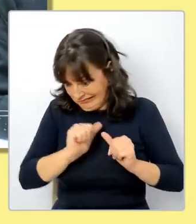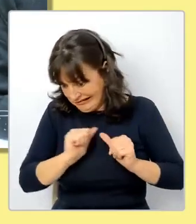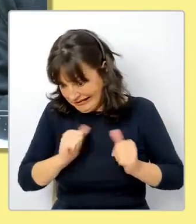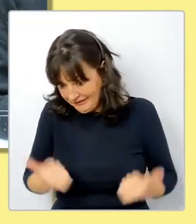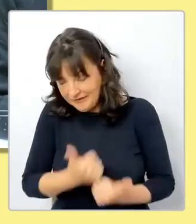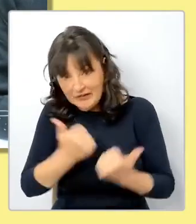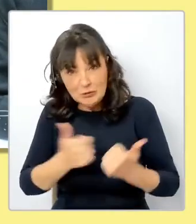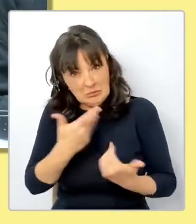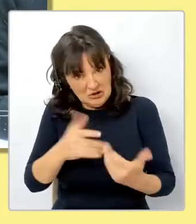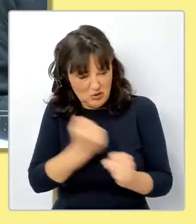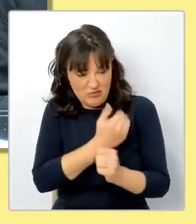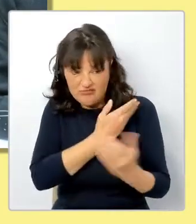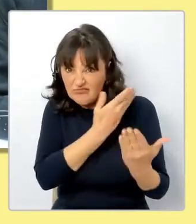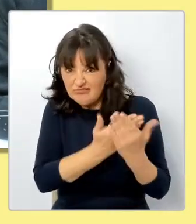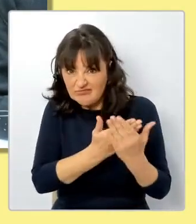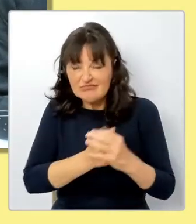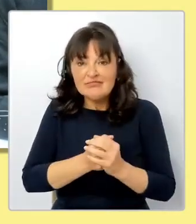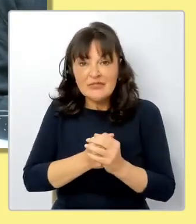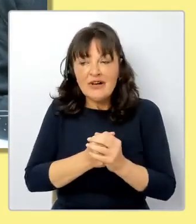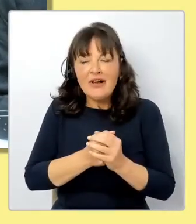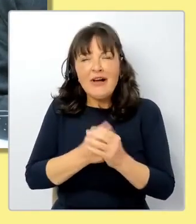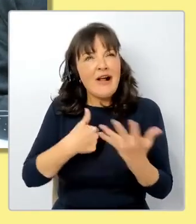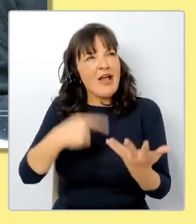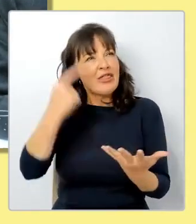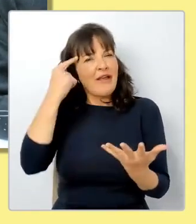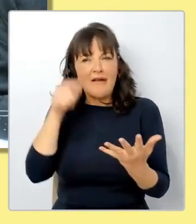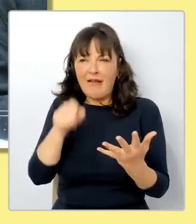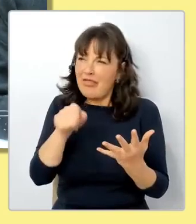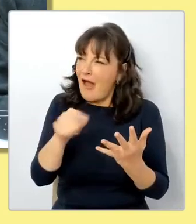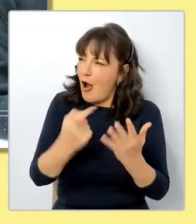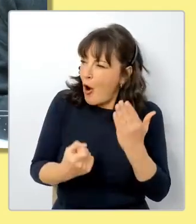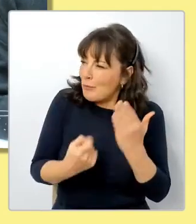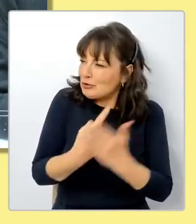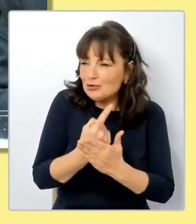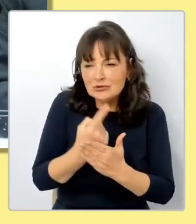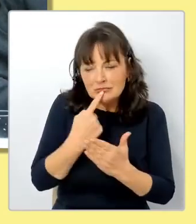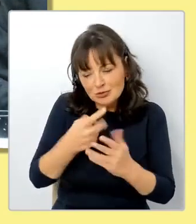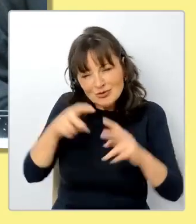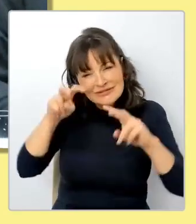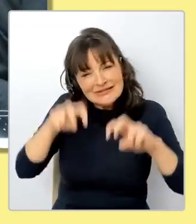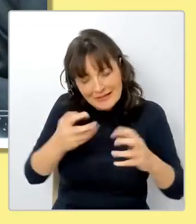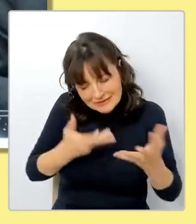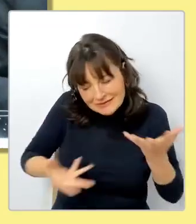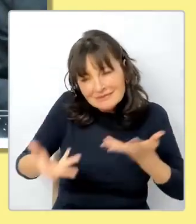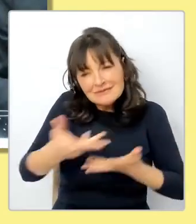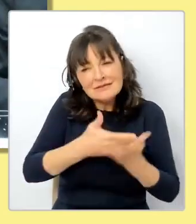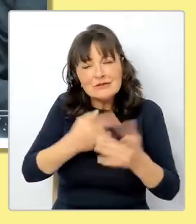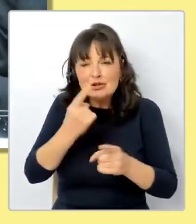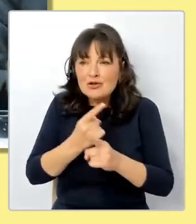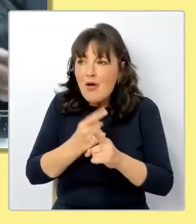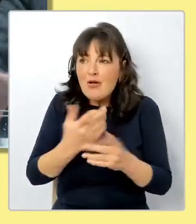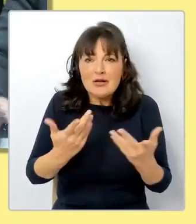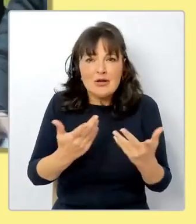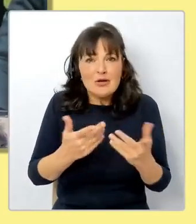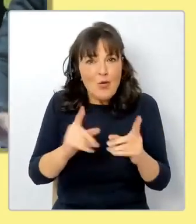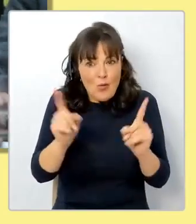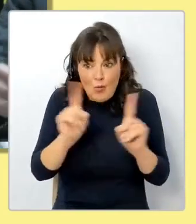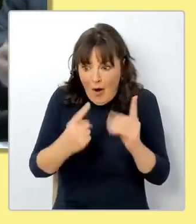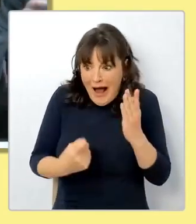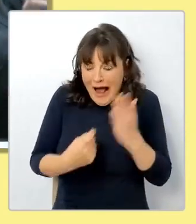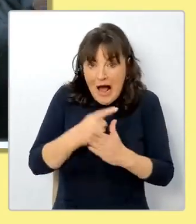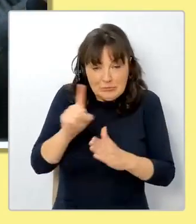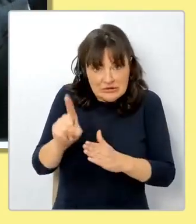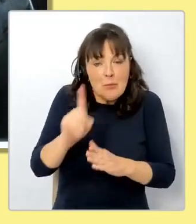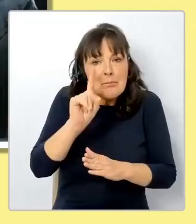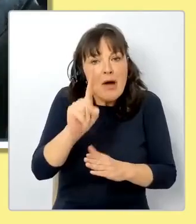for some time. You know, and I just think that opportunity to sit with them and talk to them a little bit about, you know, obviously the what had happened to them, but how they were